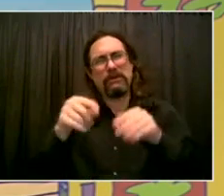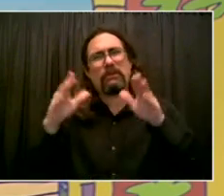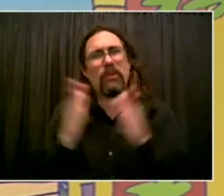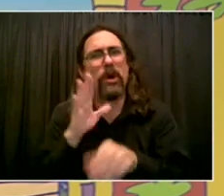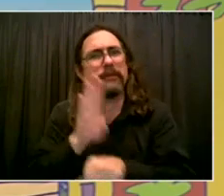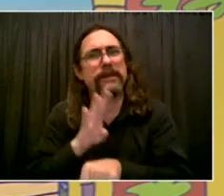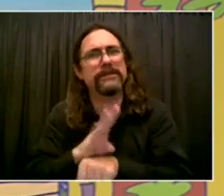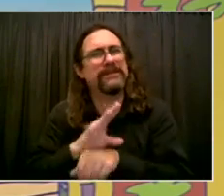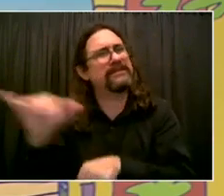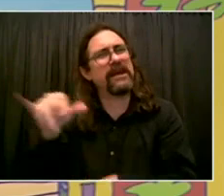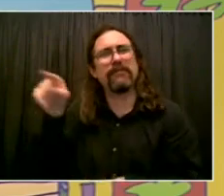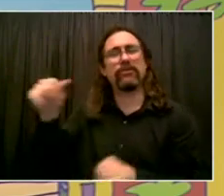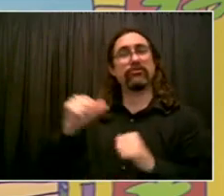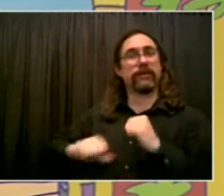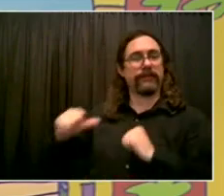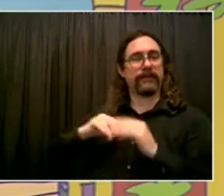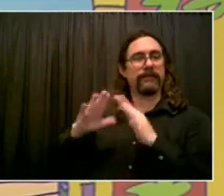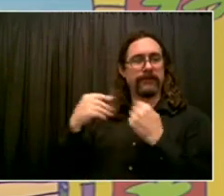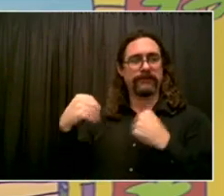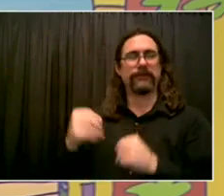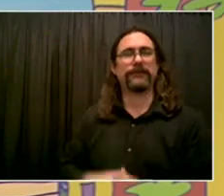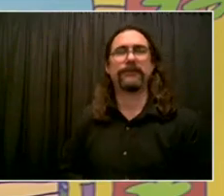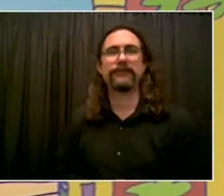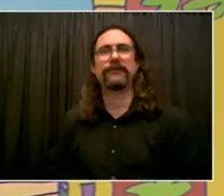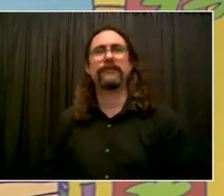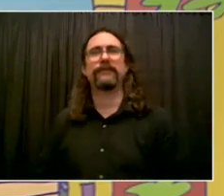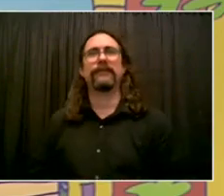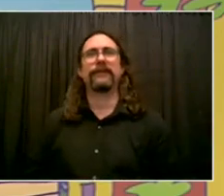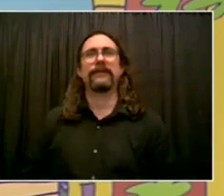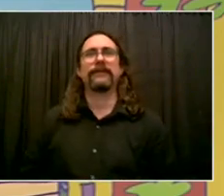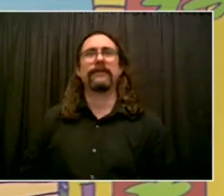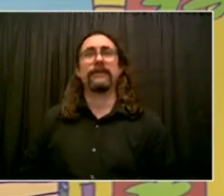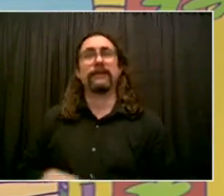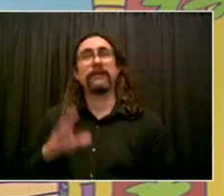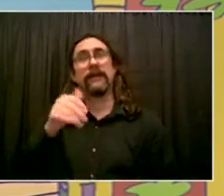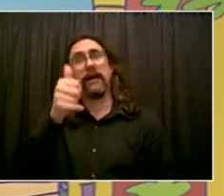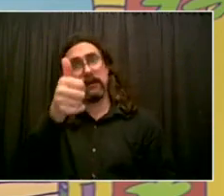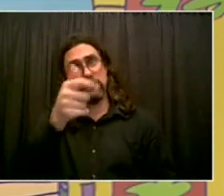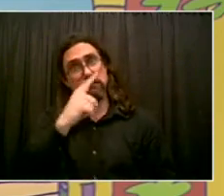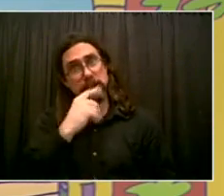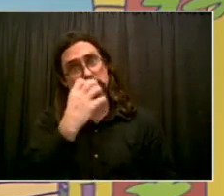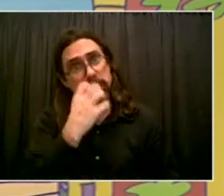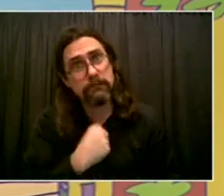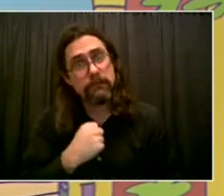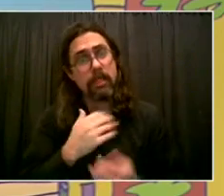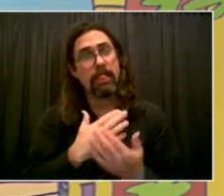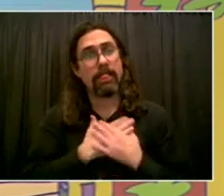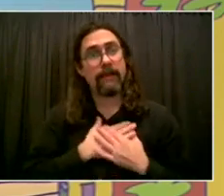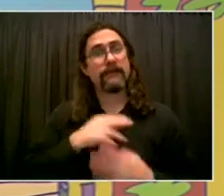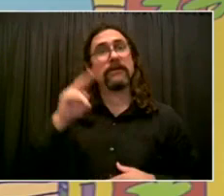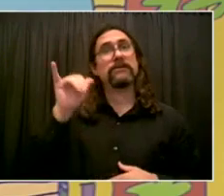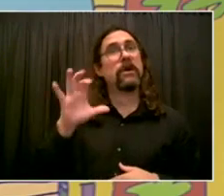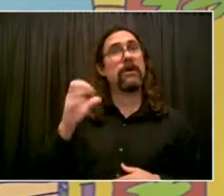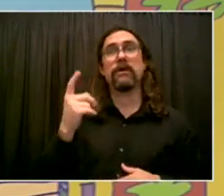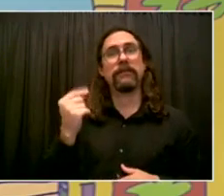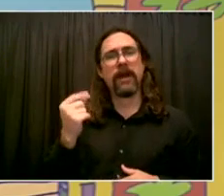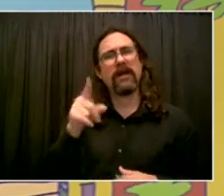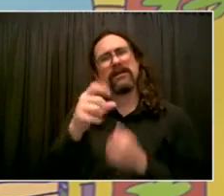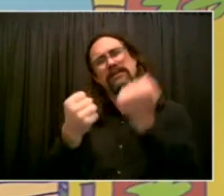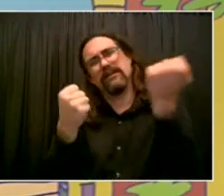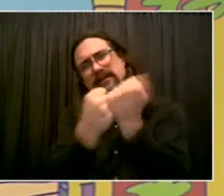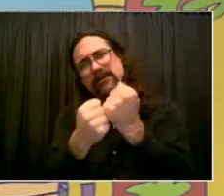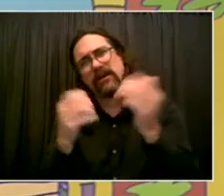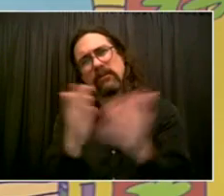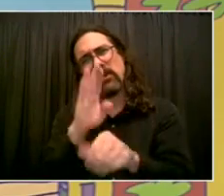neighborhood stores, if you believe in the places that make New York City great, you got to go and spend your money there. So we're going to be talking about this a lot between now and the end of the